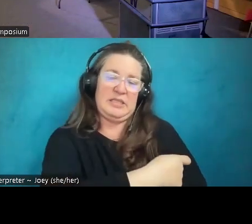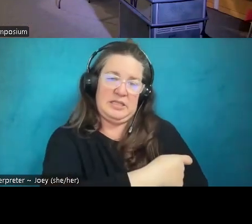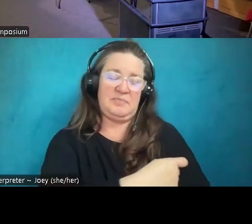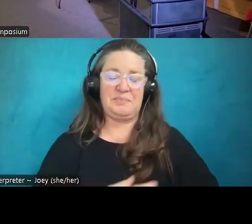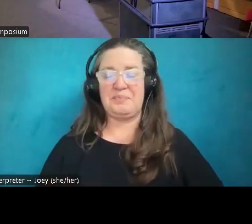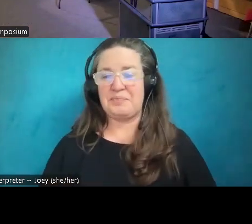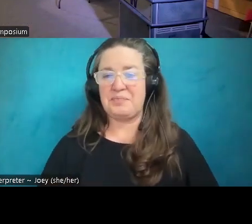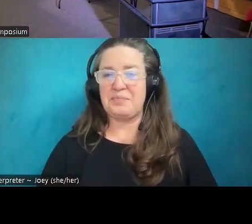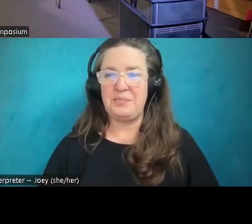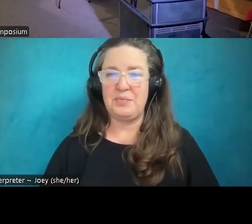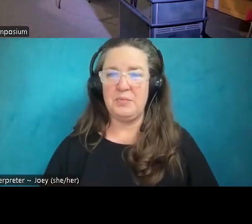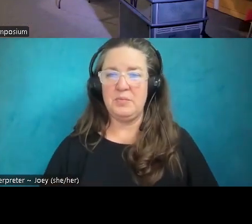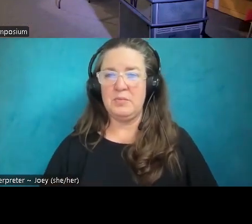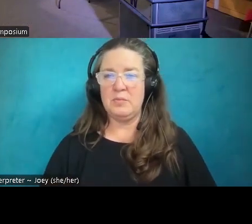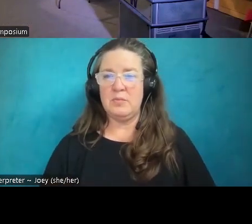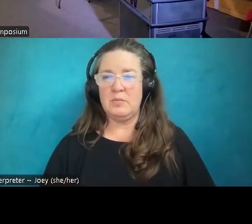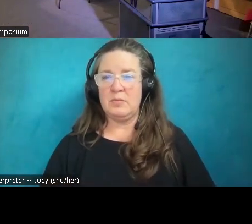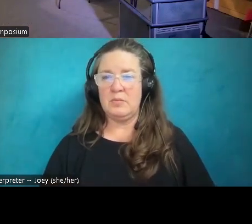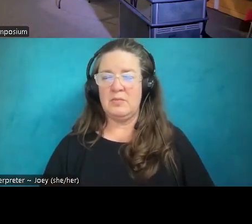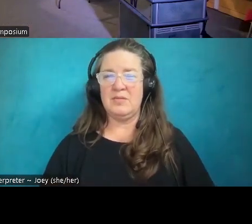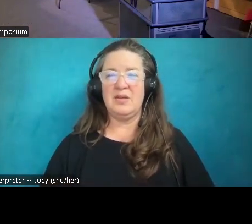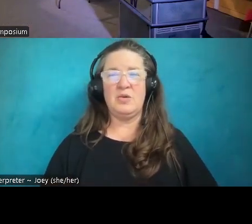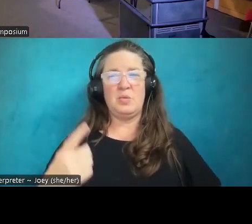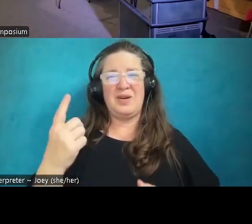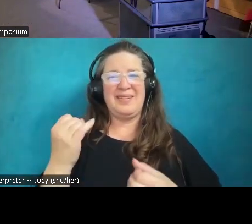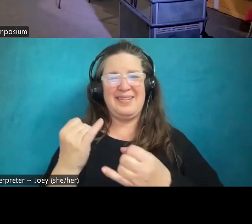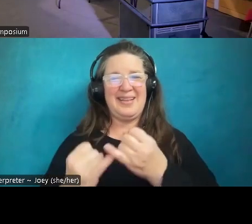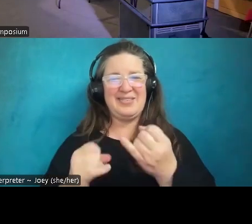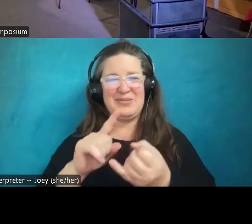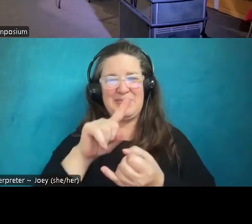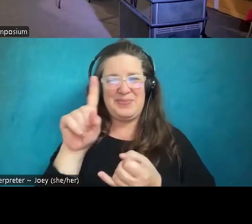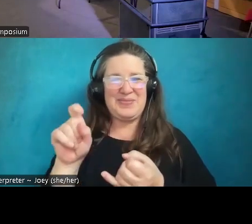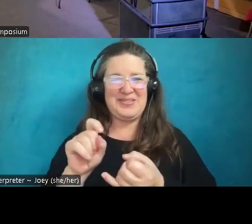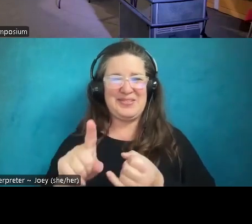do you have one last, so let's just take one last question from there, and then.